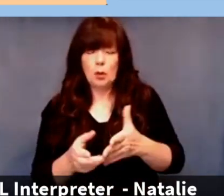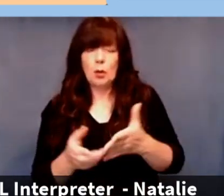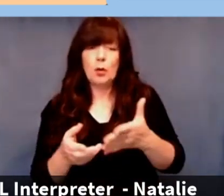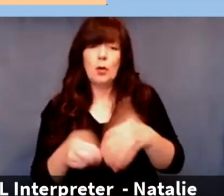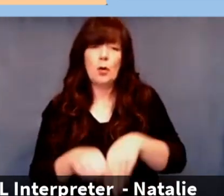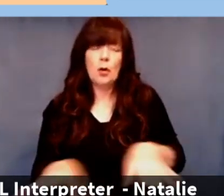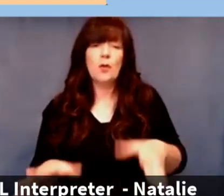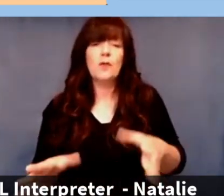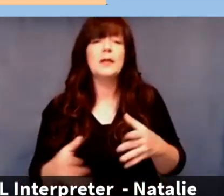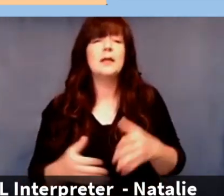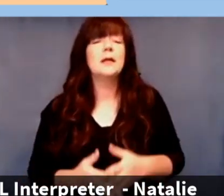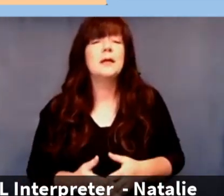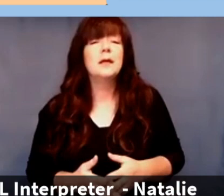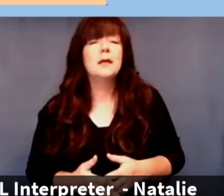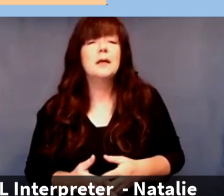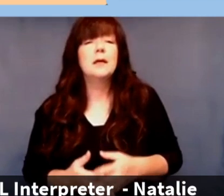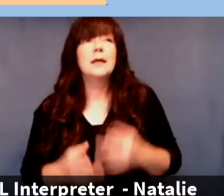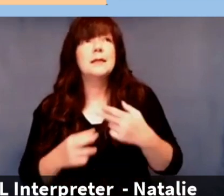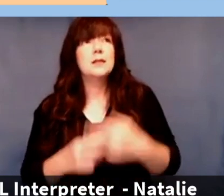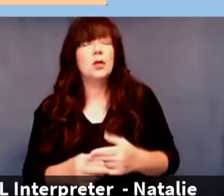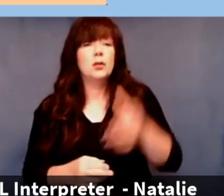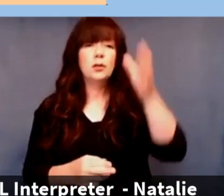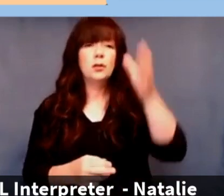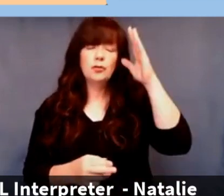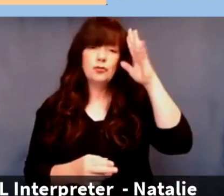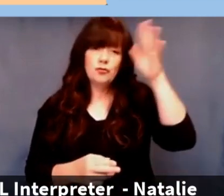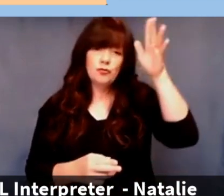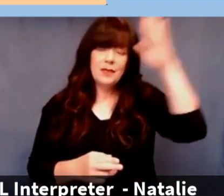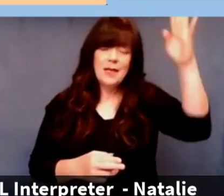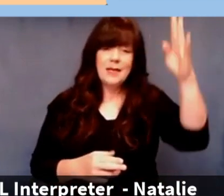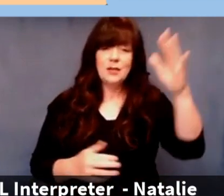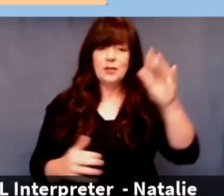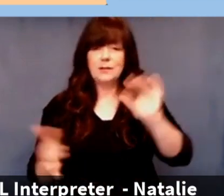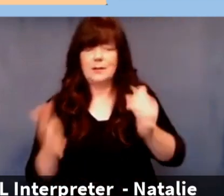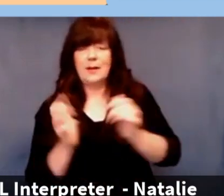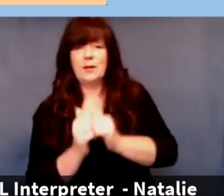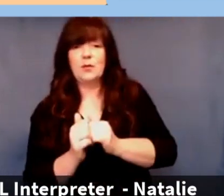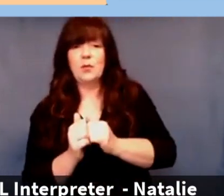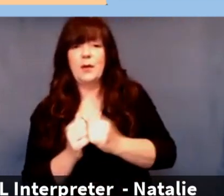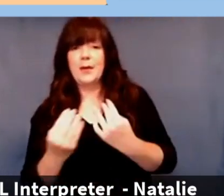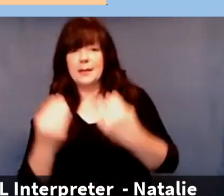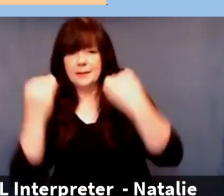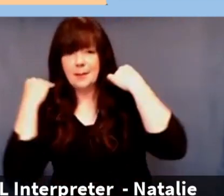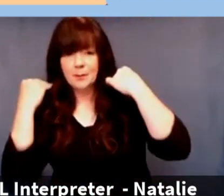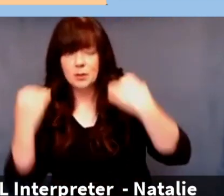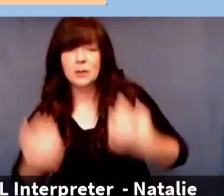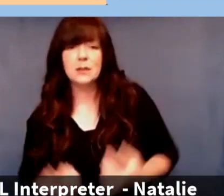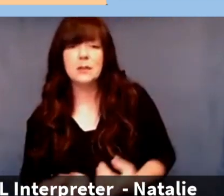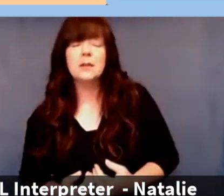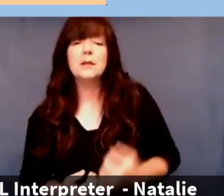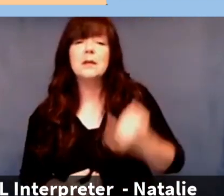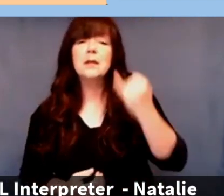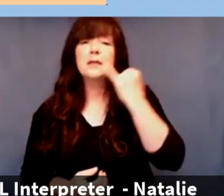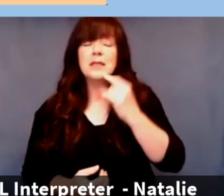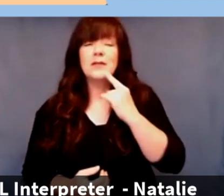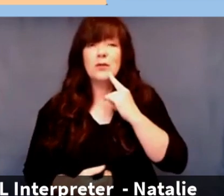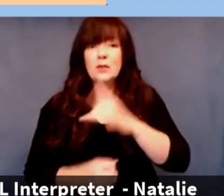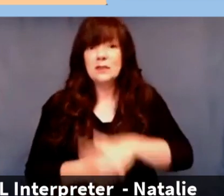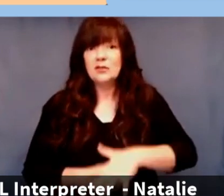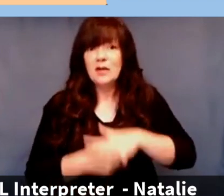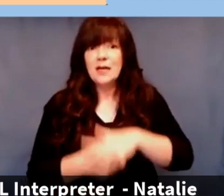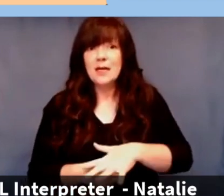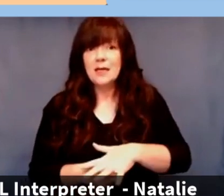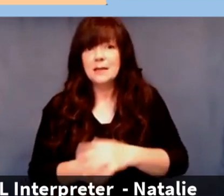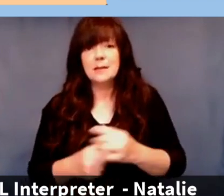and it's creation versus consumption. So like when we're really stressed out, we're constantly consuming.